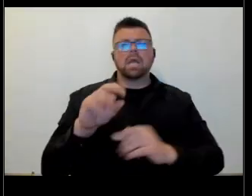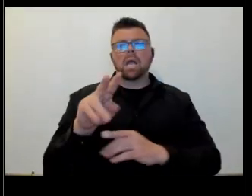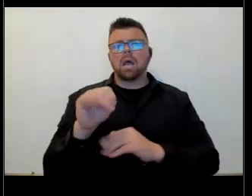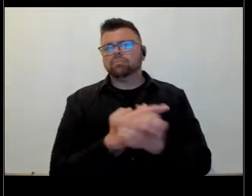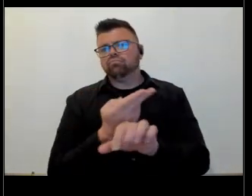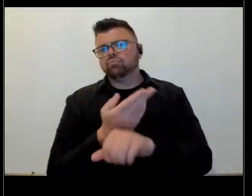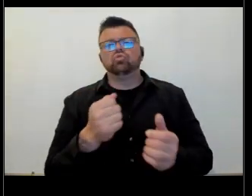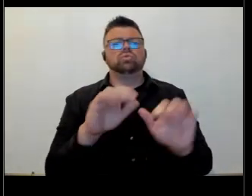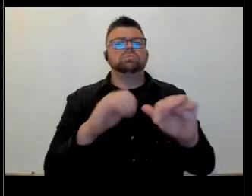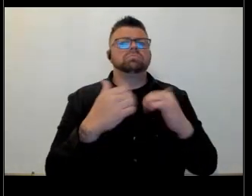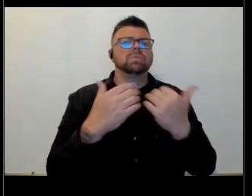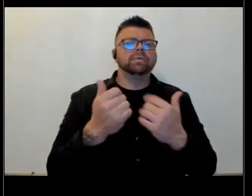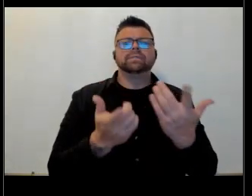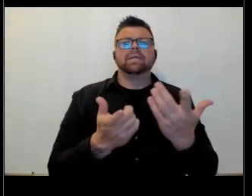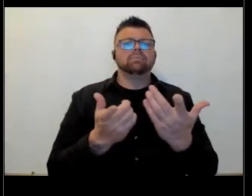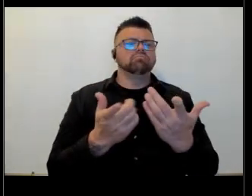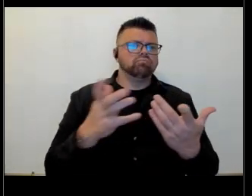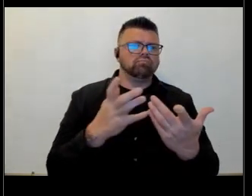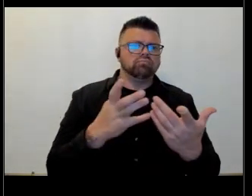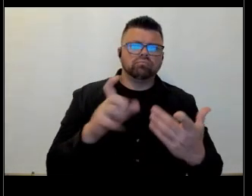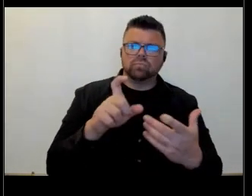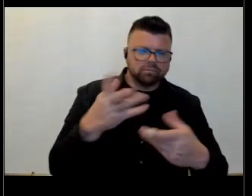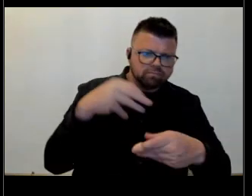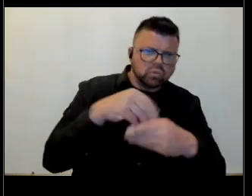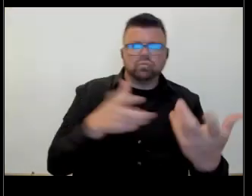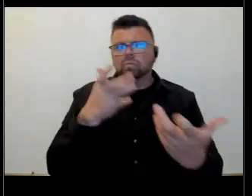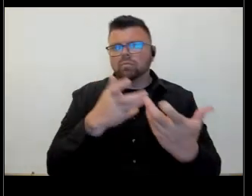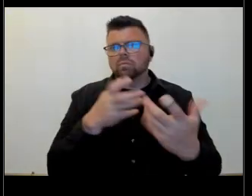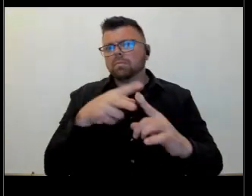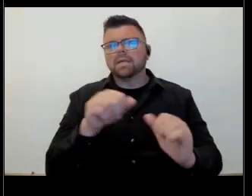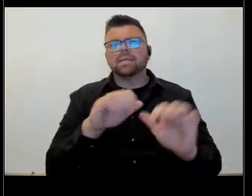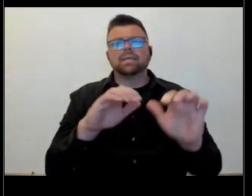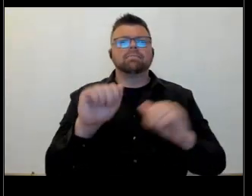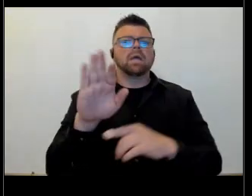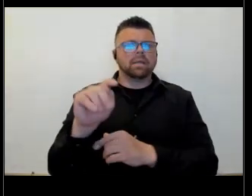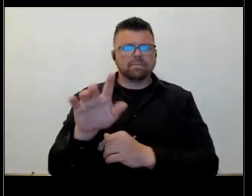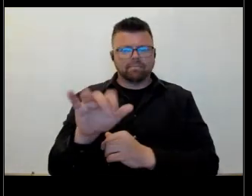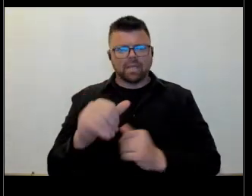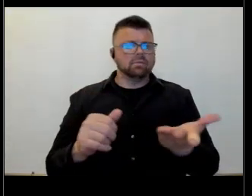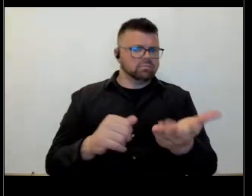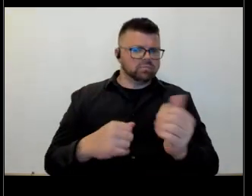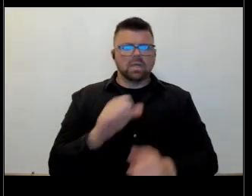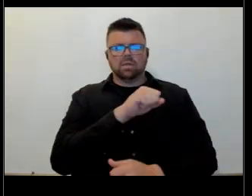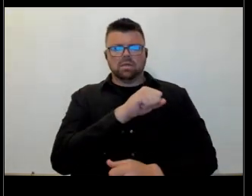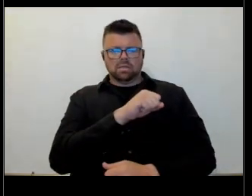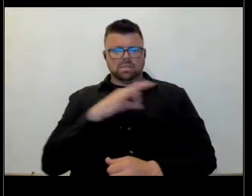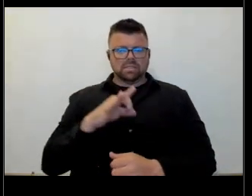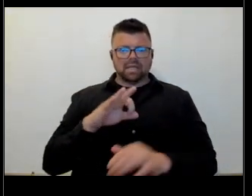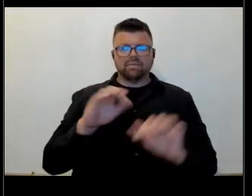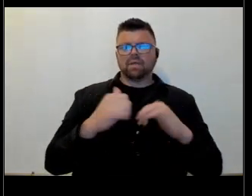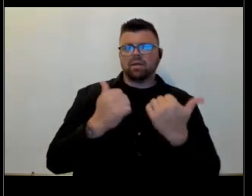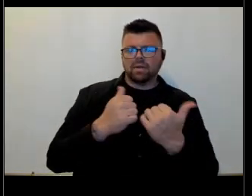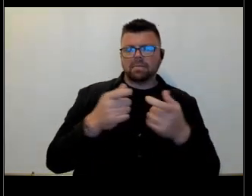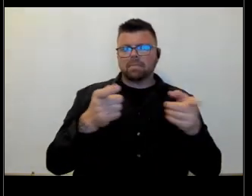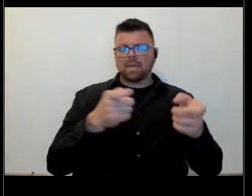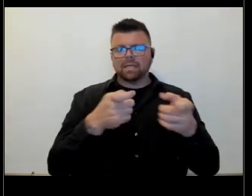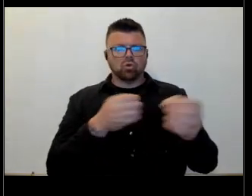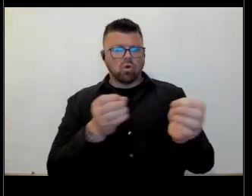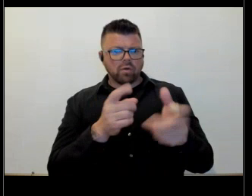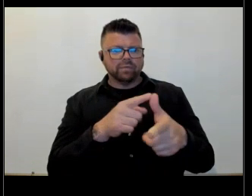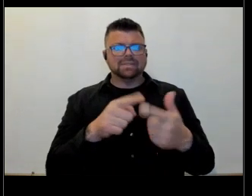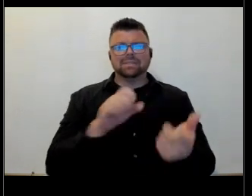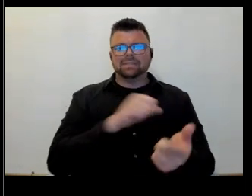Act. Employee areas such as management offices, employee lounges, restrooms,